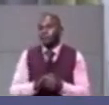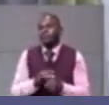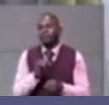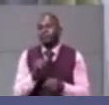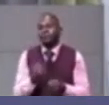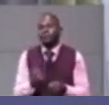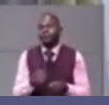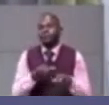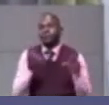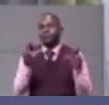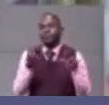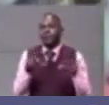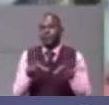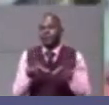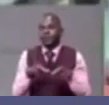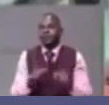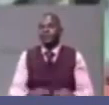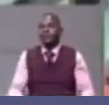going to be done. Yes.